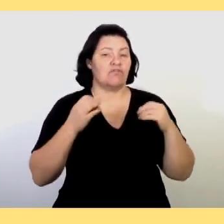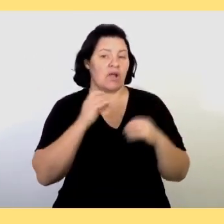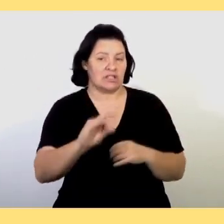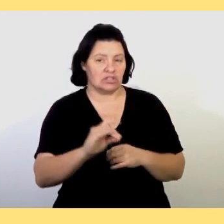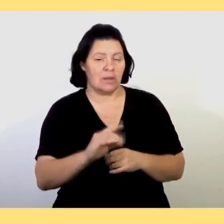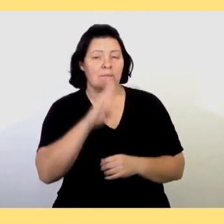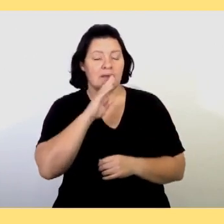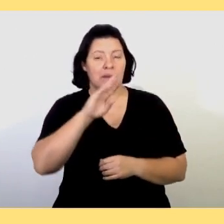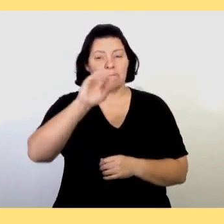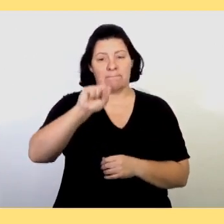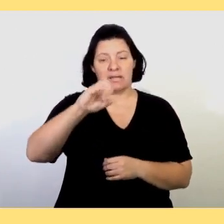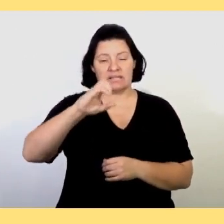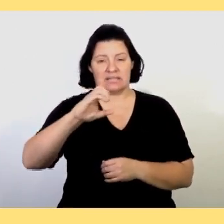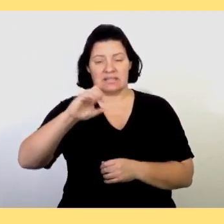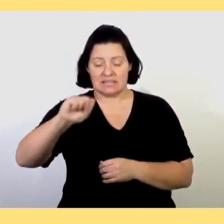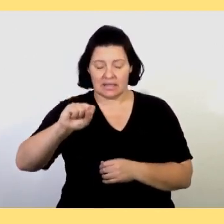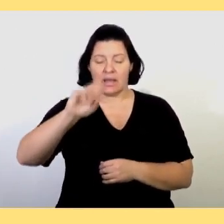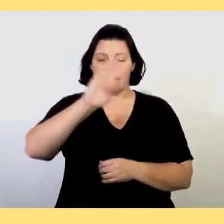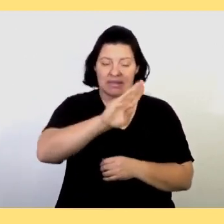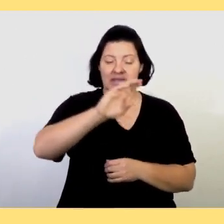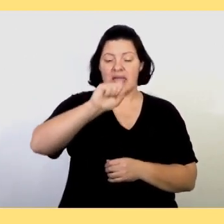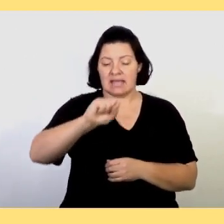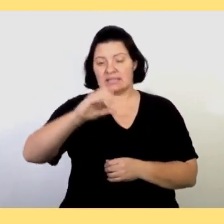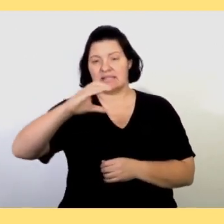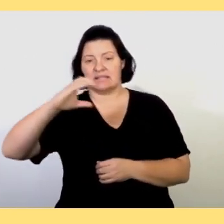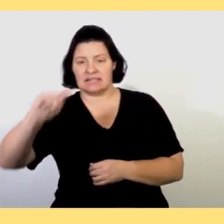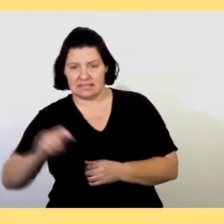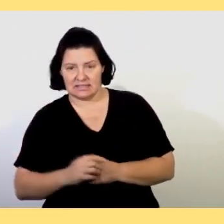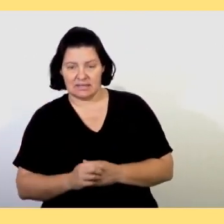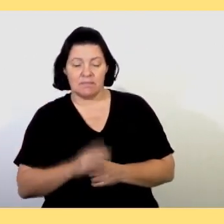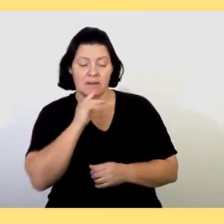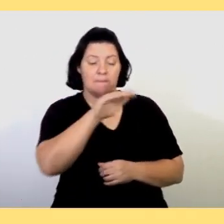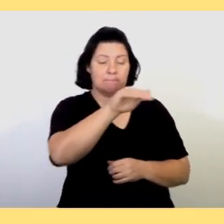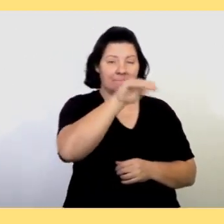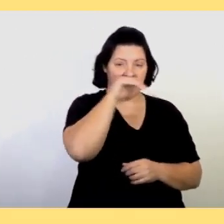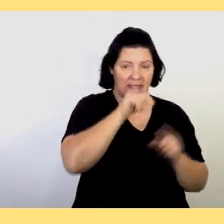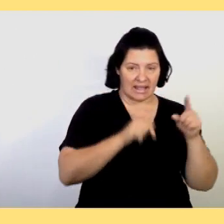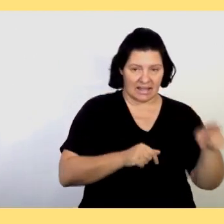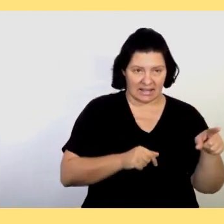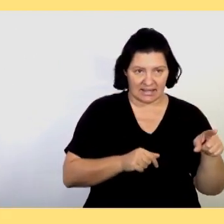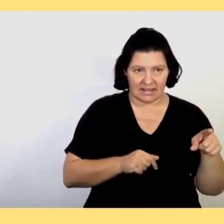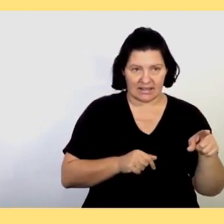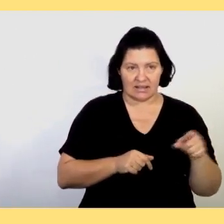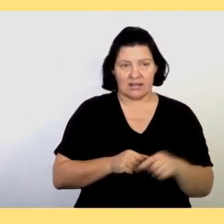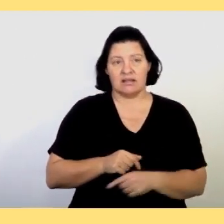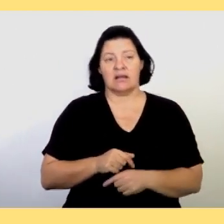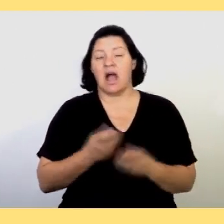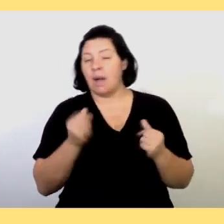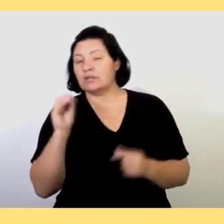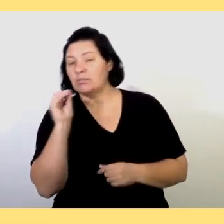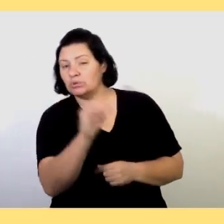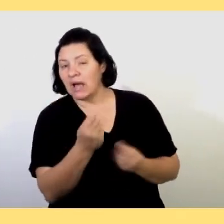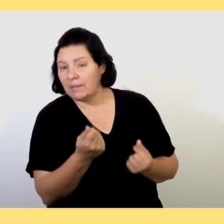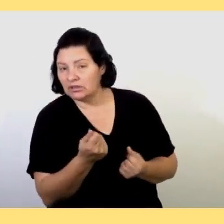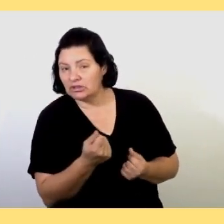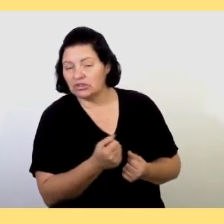Remember? Biscuit. All right? Biscuit. Bank. All right? Bank. How much are